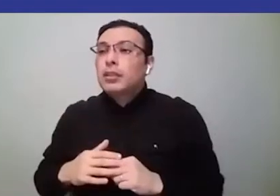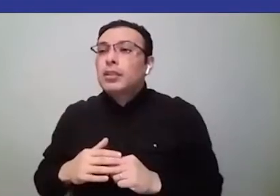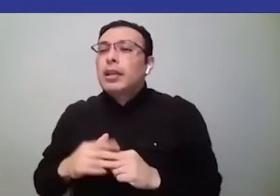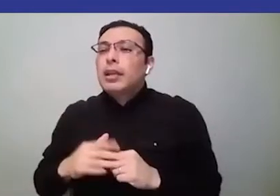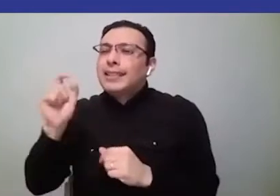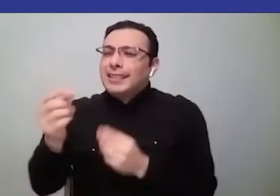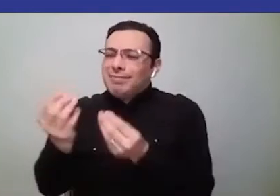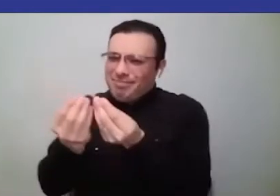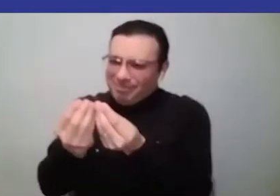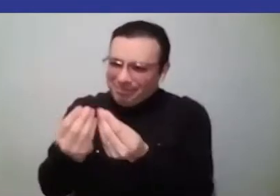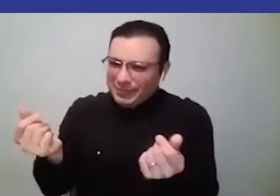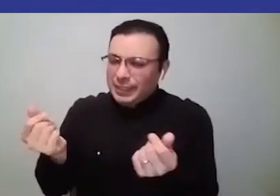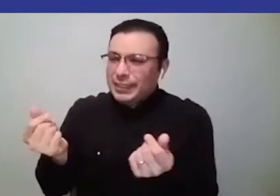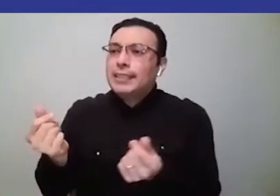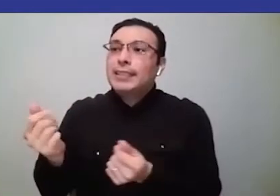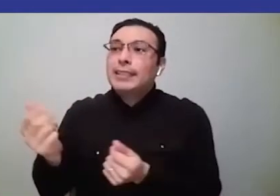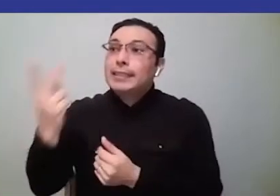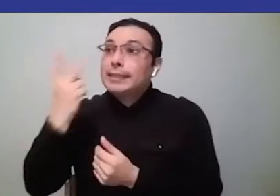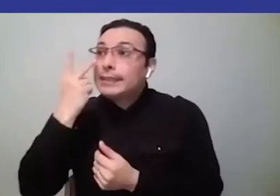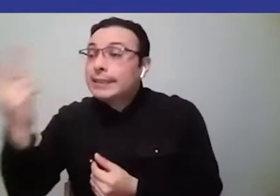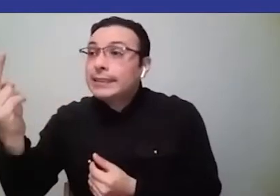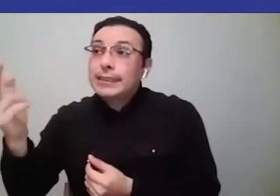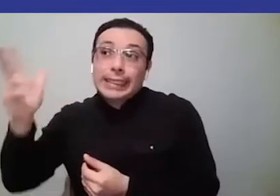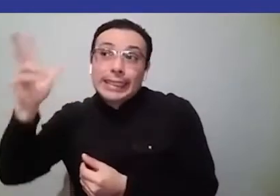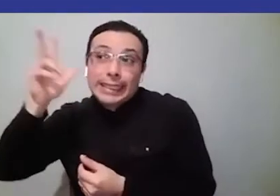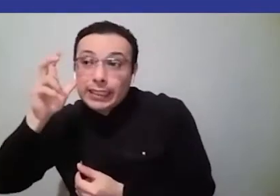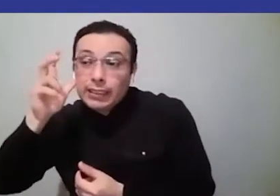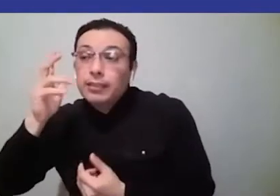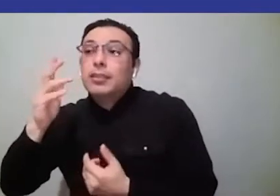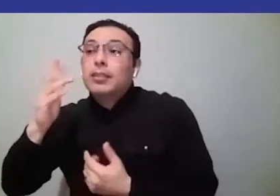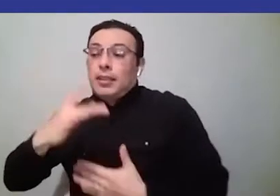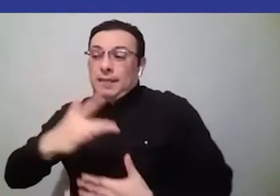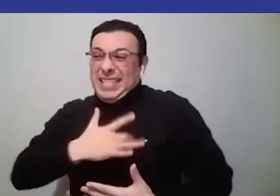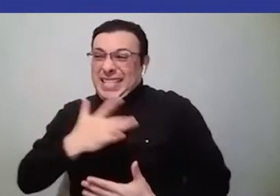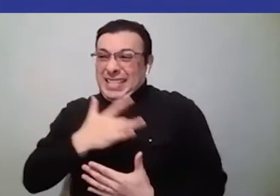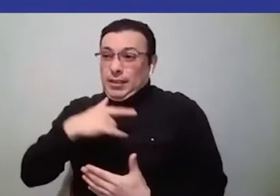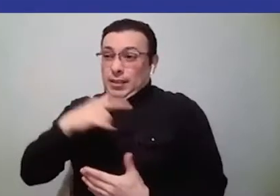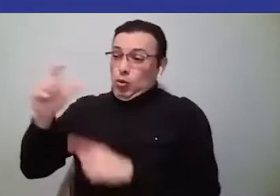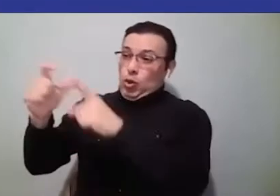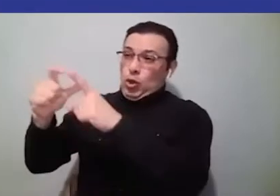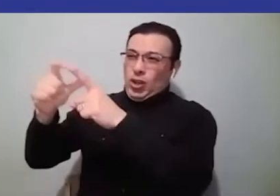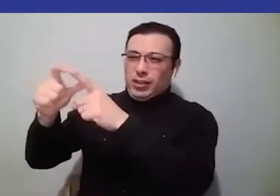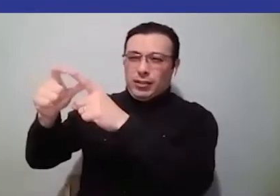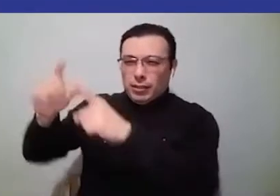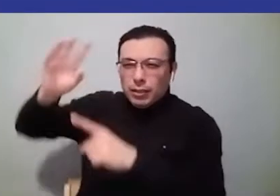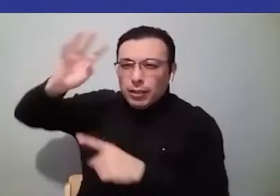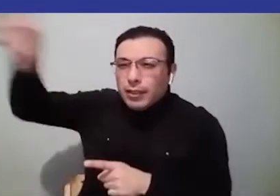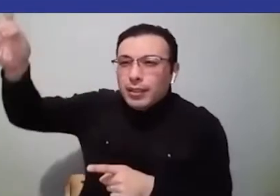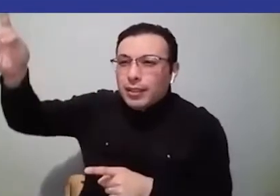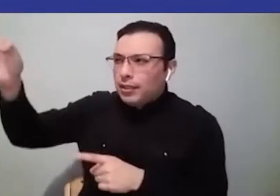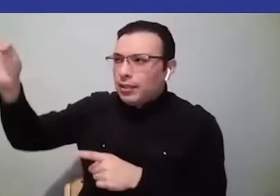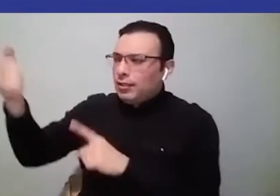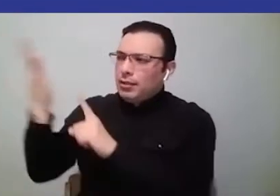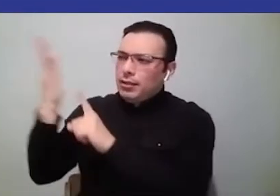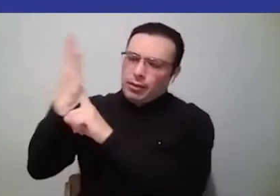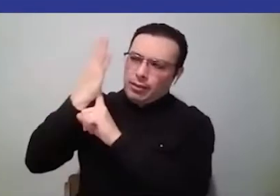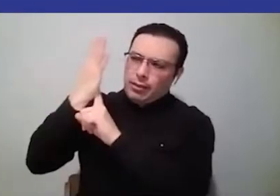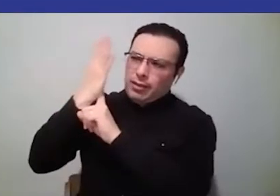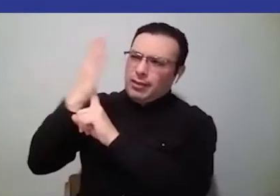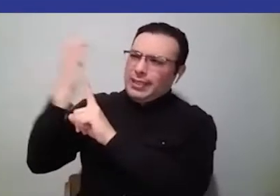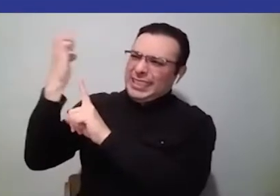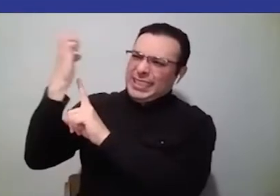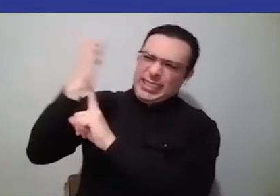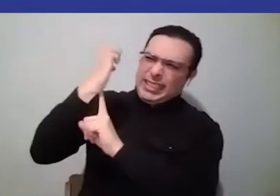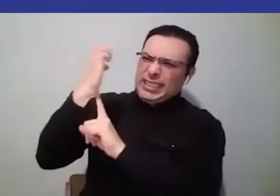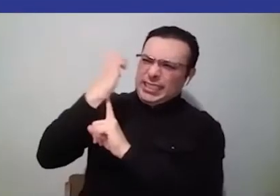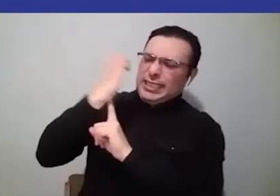seeing, hearing, and feeling this made-up word that was forced upon us and continues to be forced upon us in settler colonial spaces such